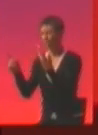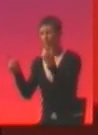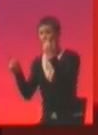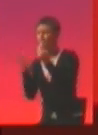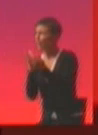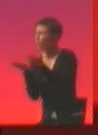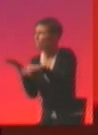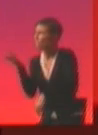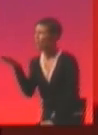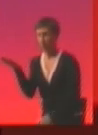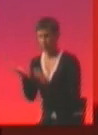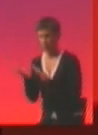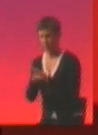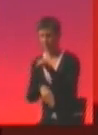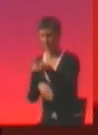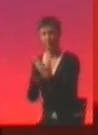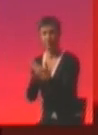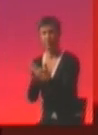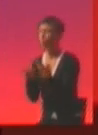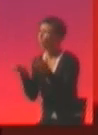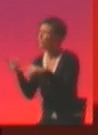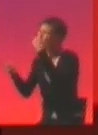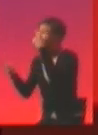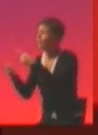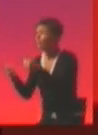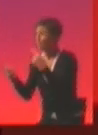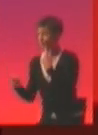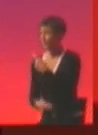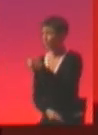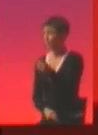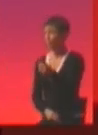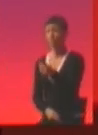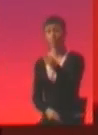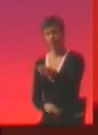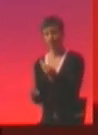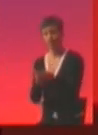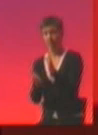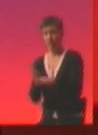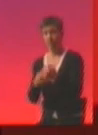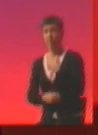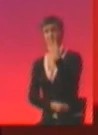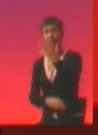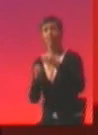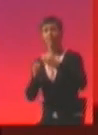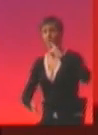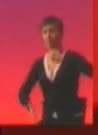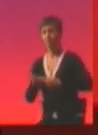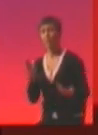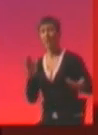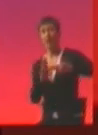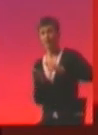money is coming from to pay for these jobs? Conference, I'll tell you where the money's coming from. It's coming from the £5 billion